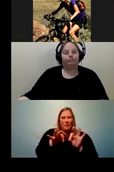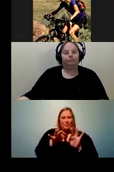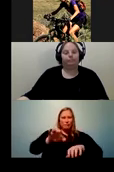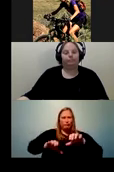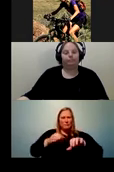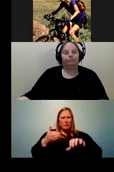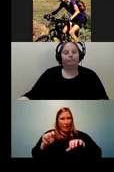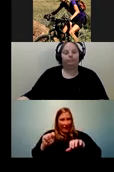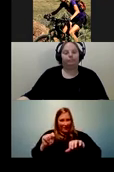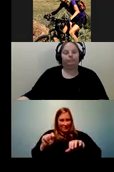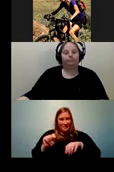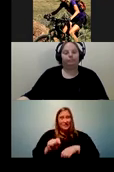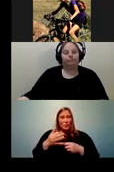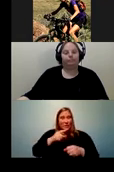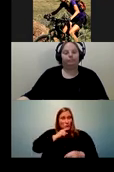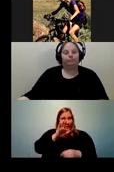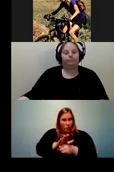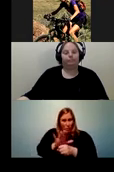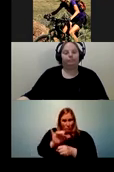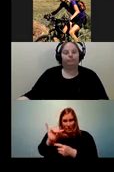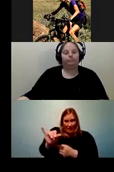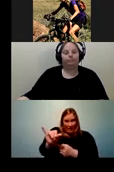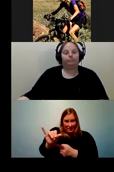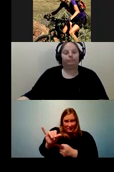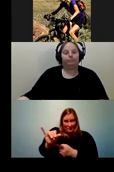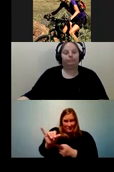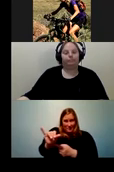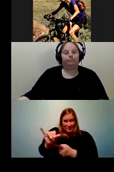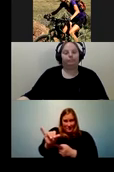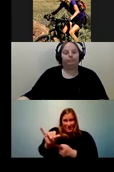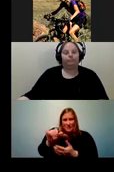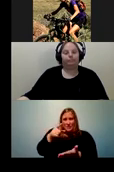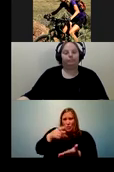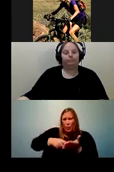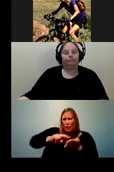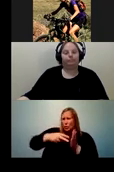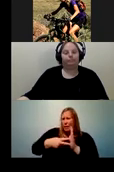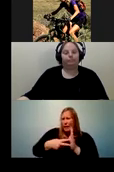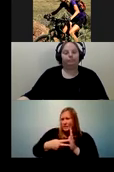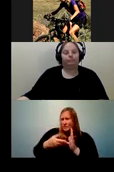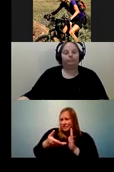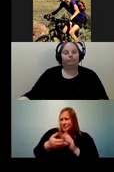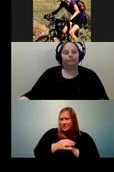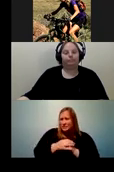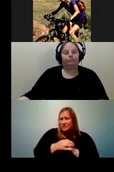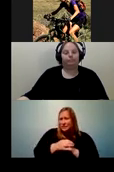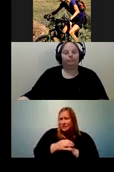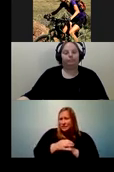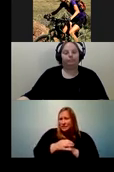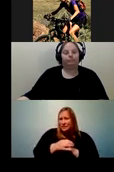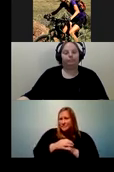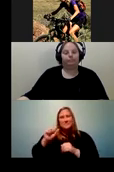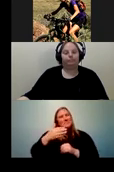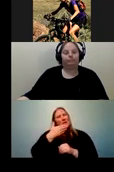if you want to confirm that that's, I tried to capture that important thought that you shared. Yeah. Oh, thank